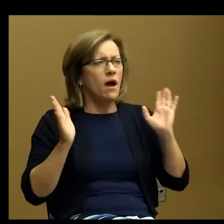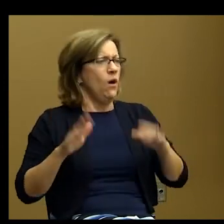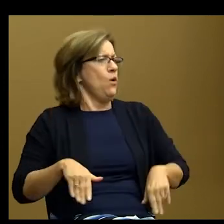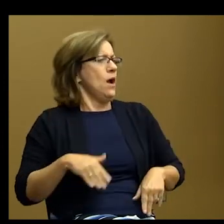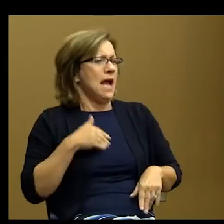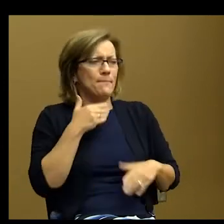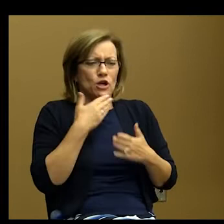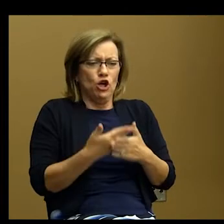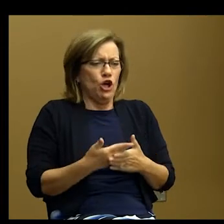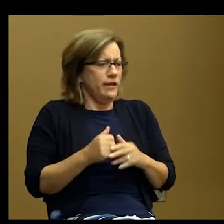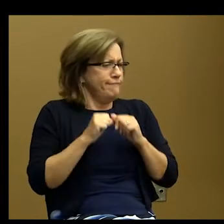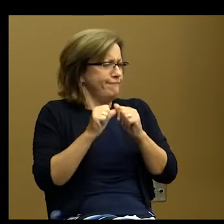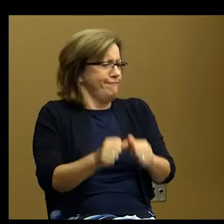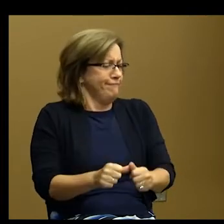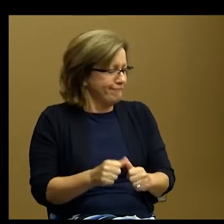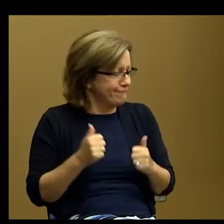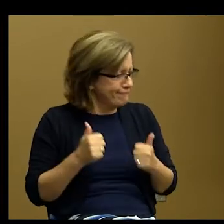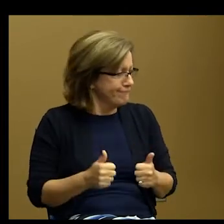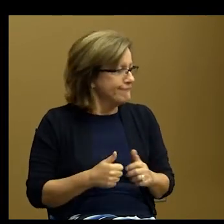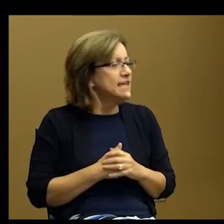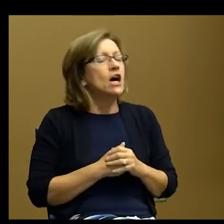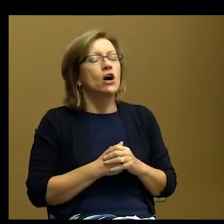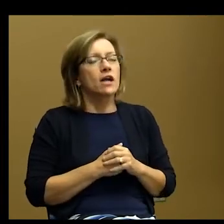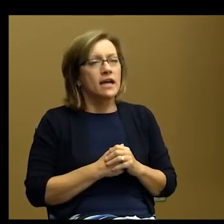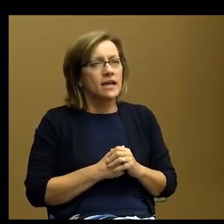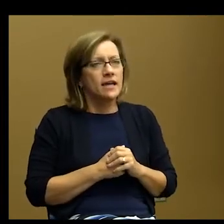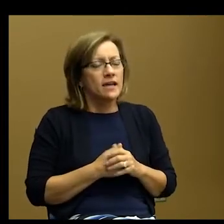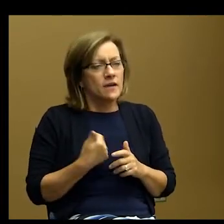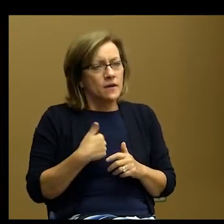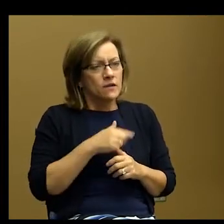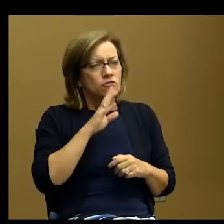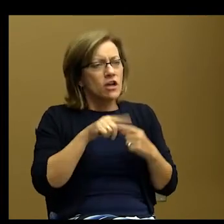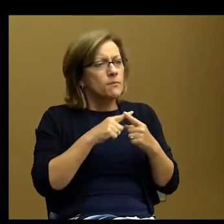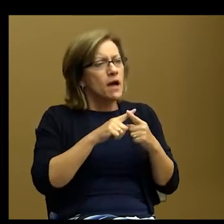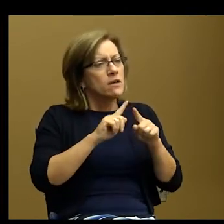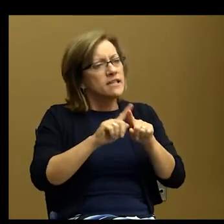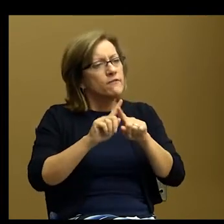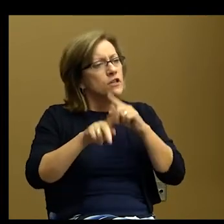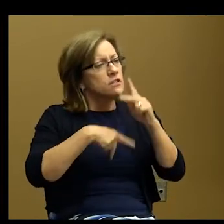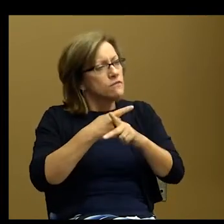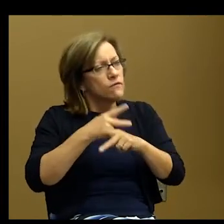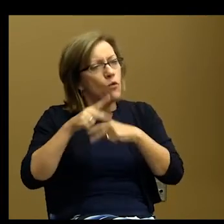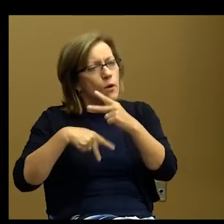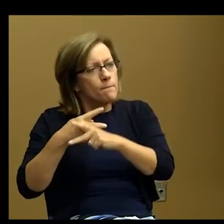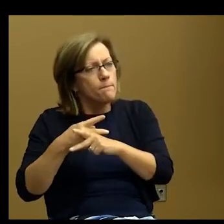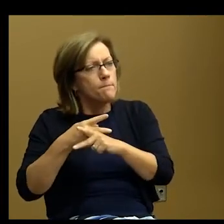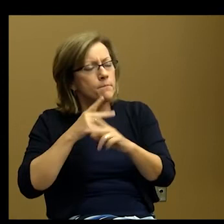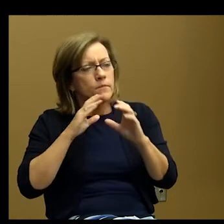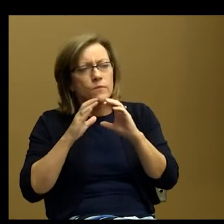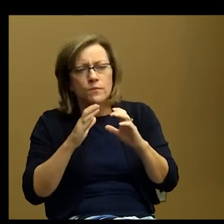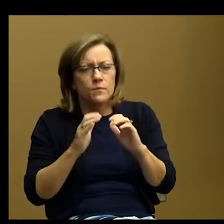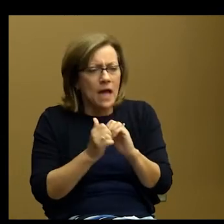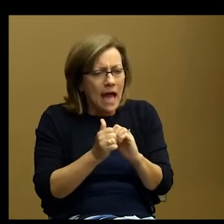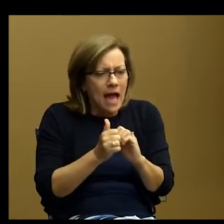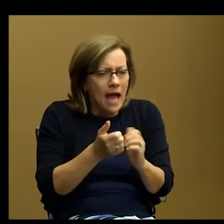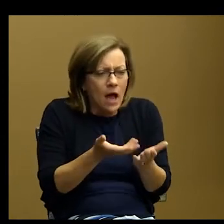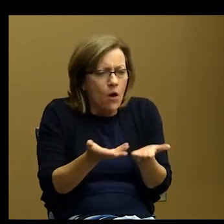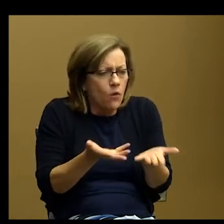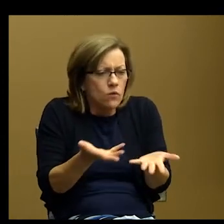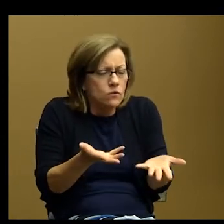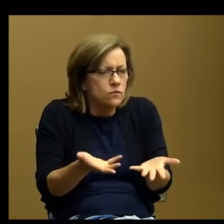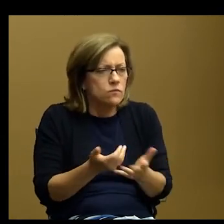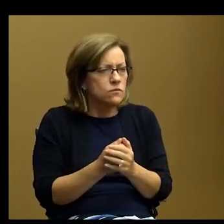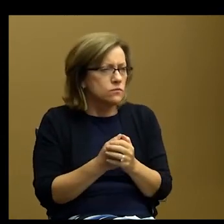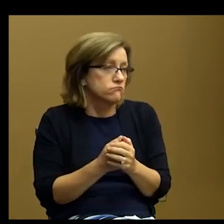good. Okay, so we talk about the forms of communication. So how kids